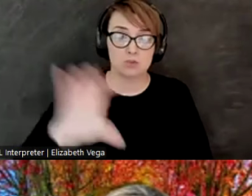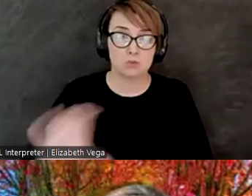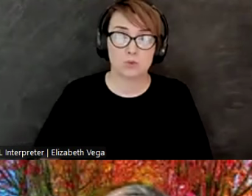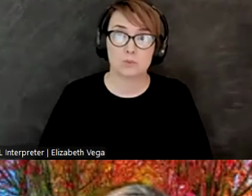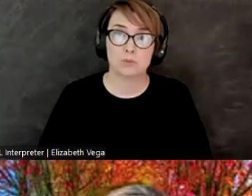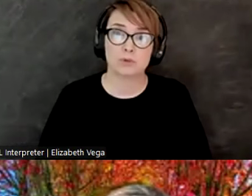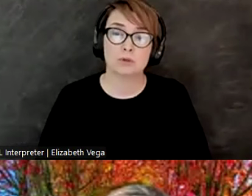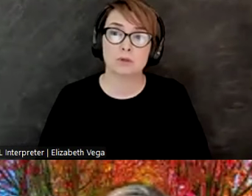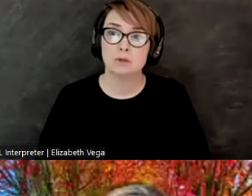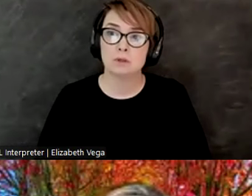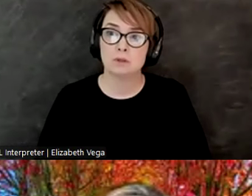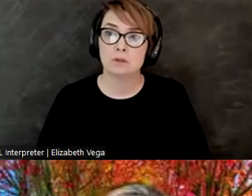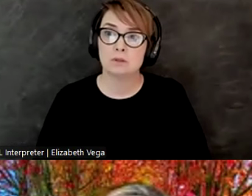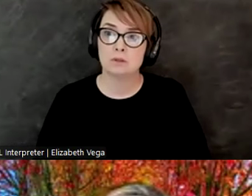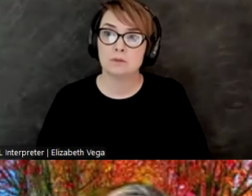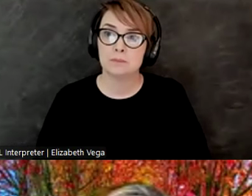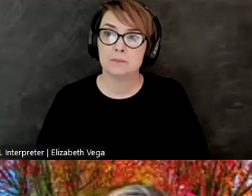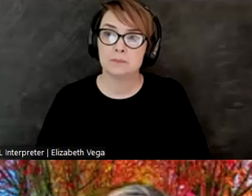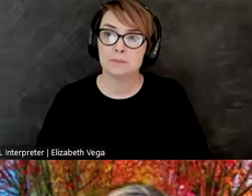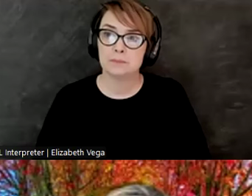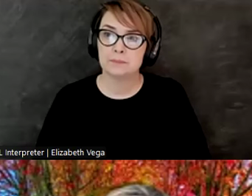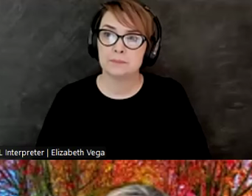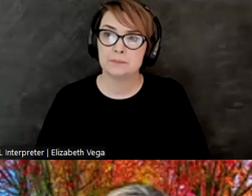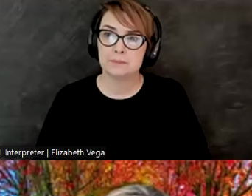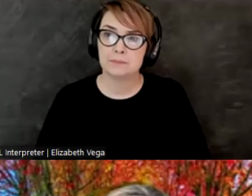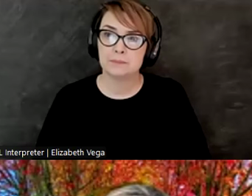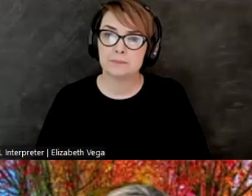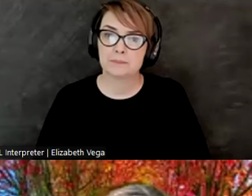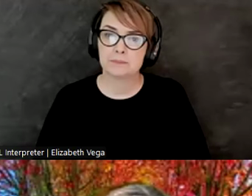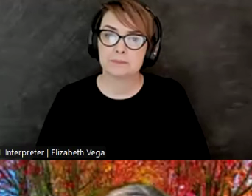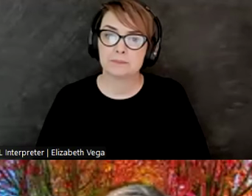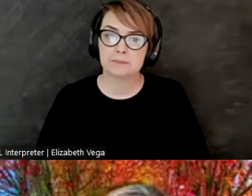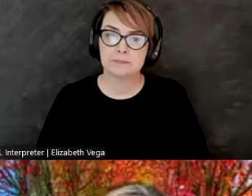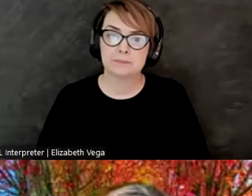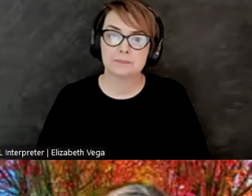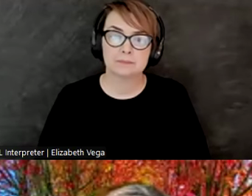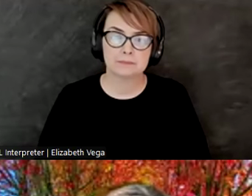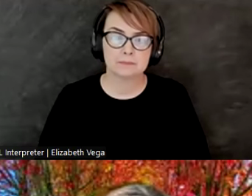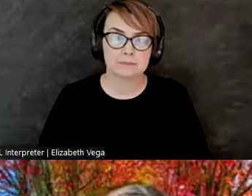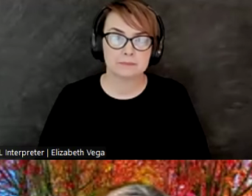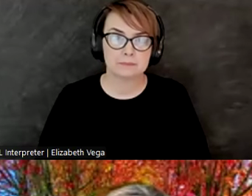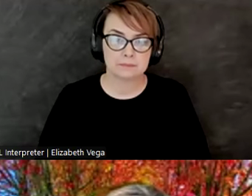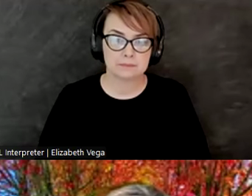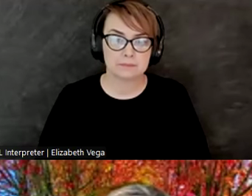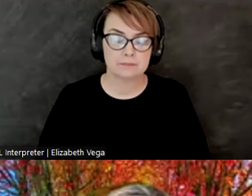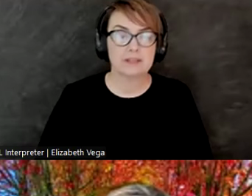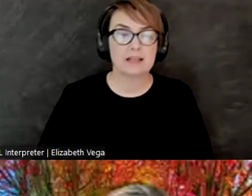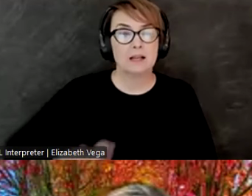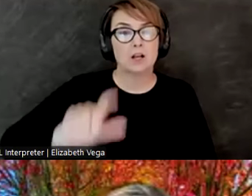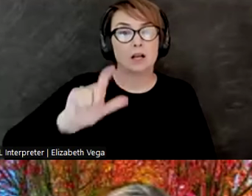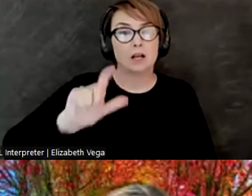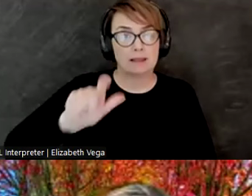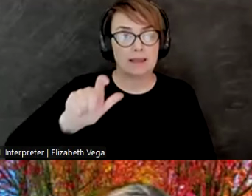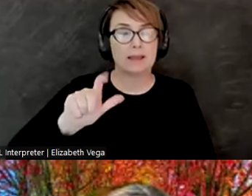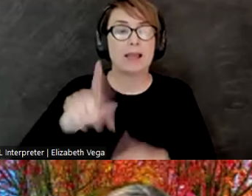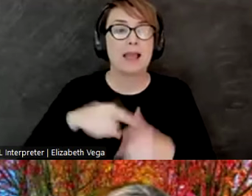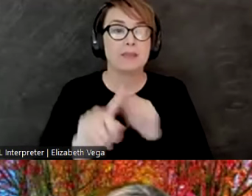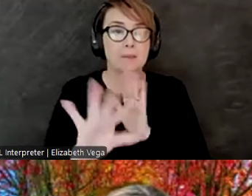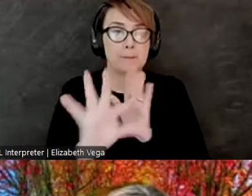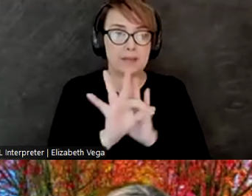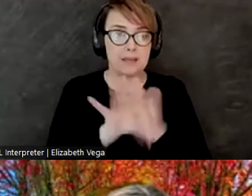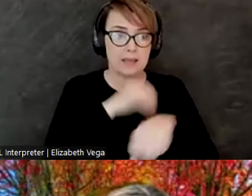If you can click on that and pick, if you'll be speaking and listening in English, pick English